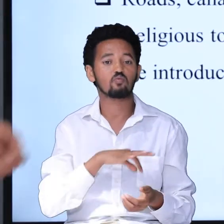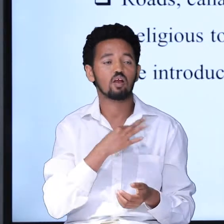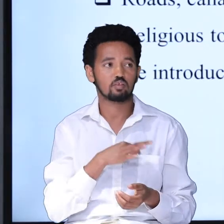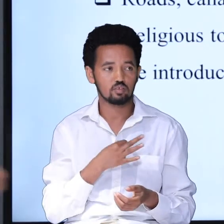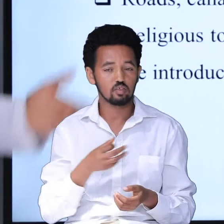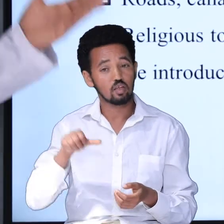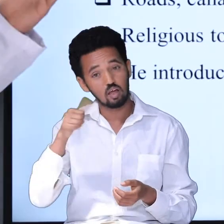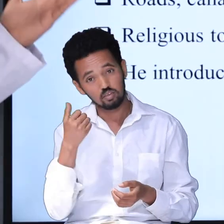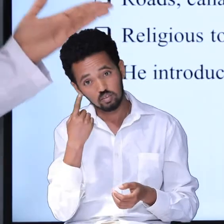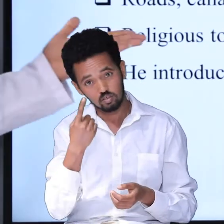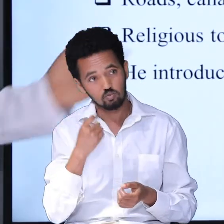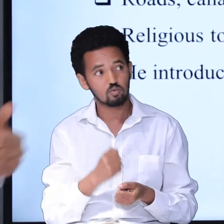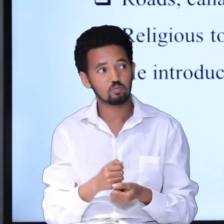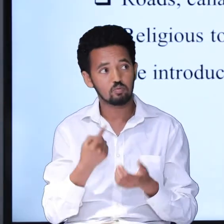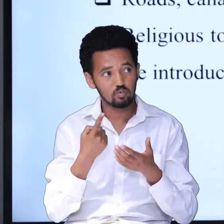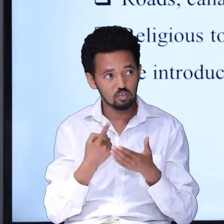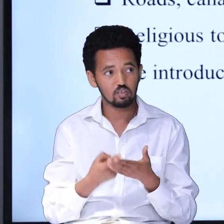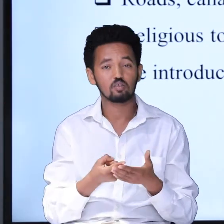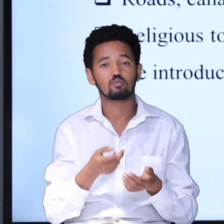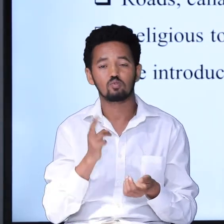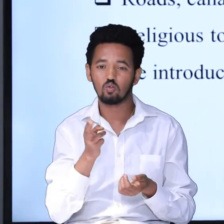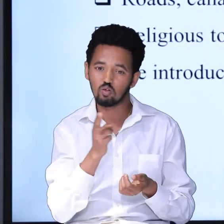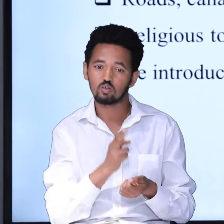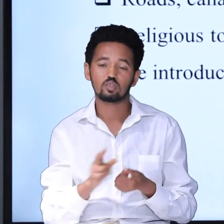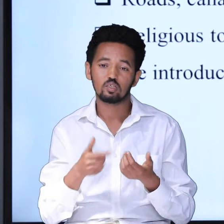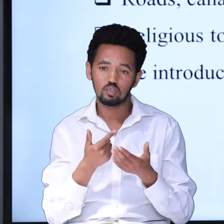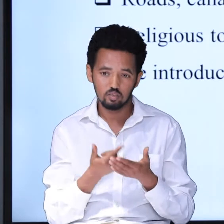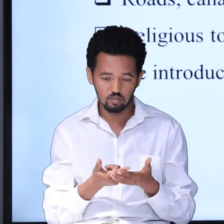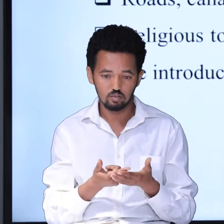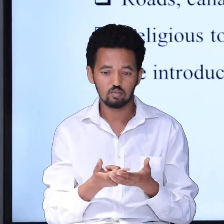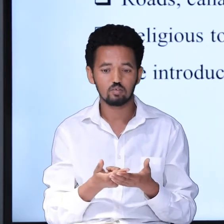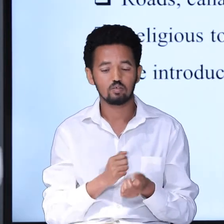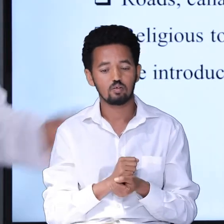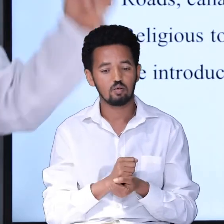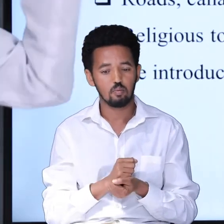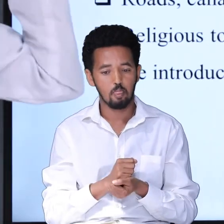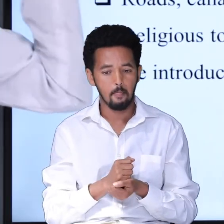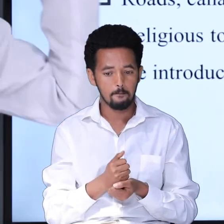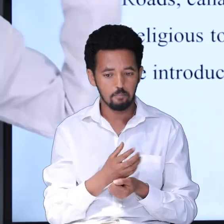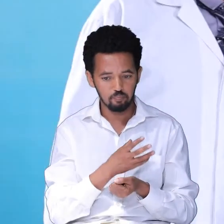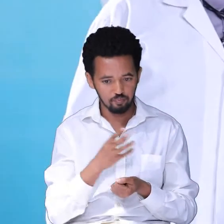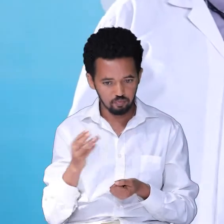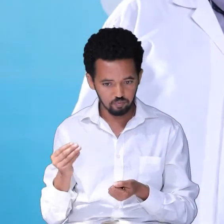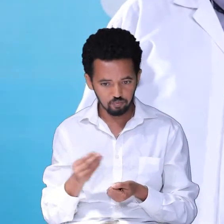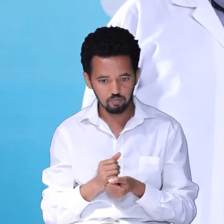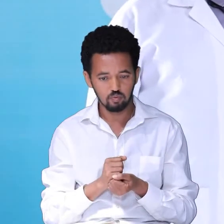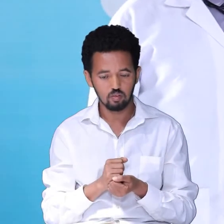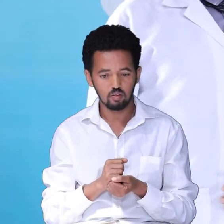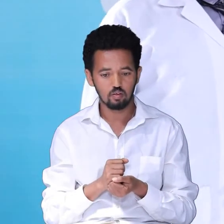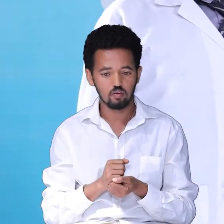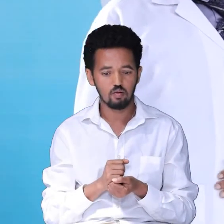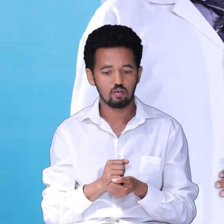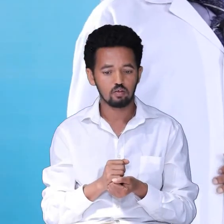The other one, religious toleration. Religious toleration and abolition of